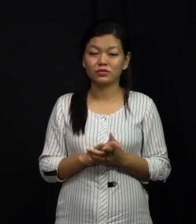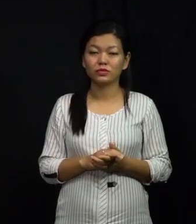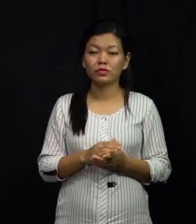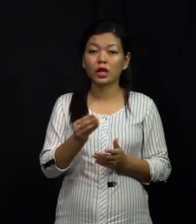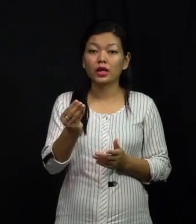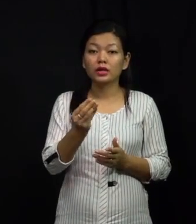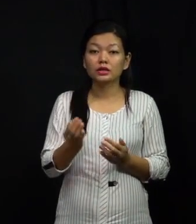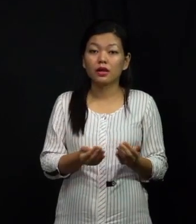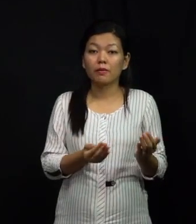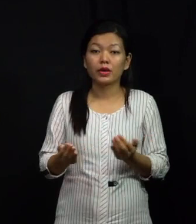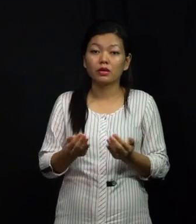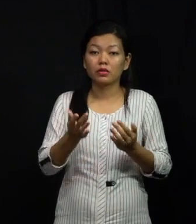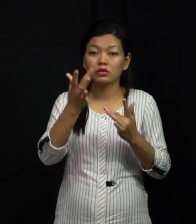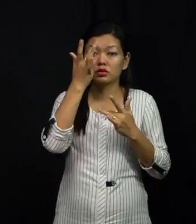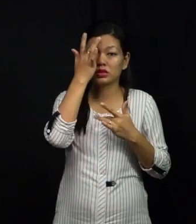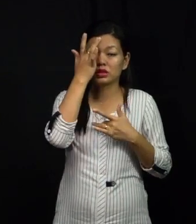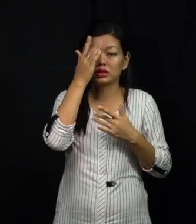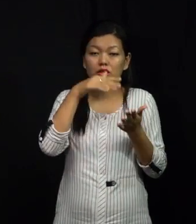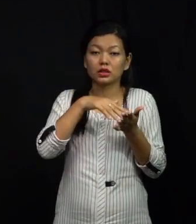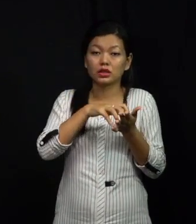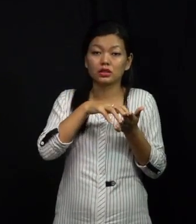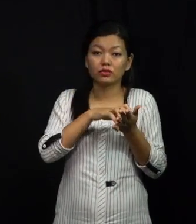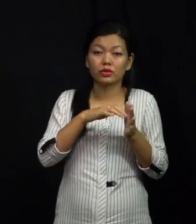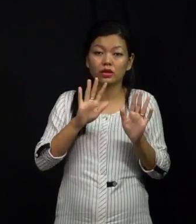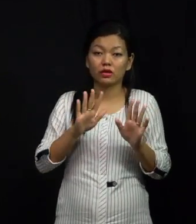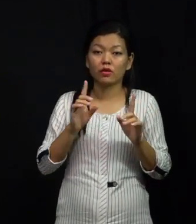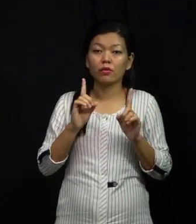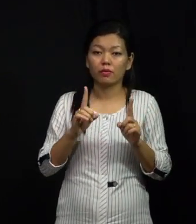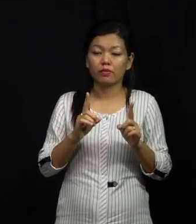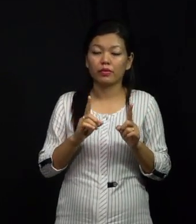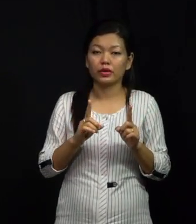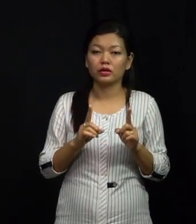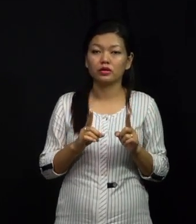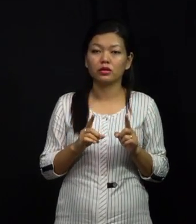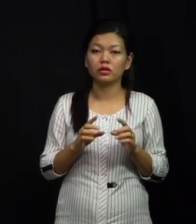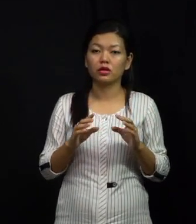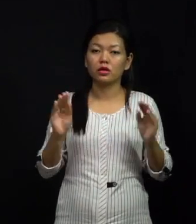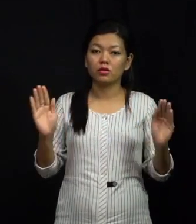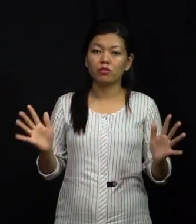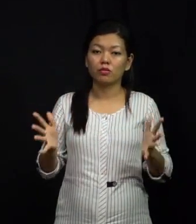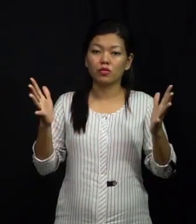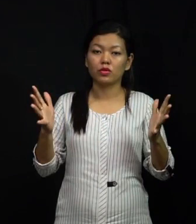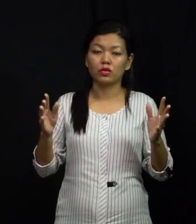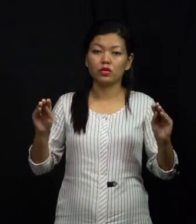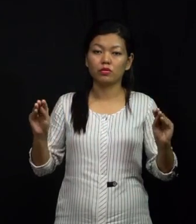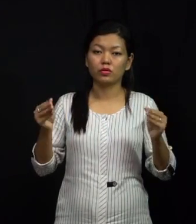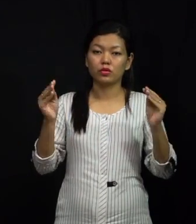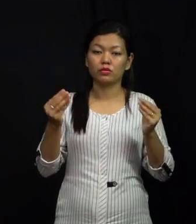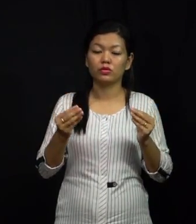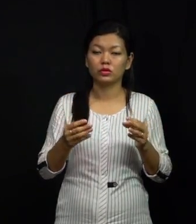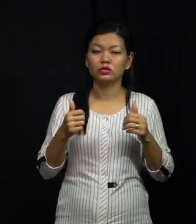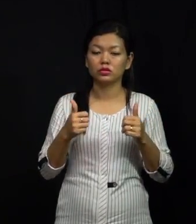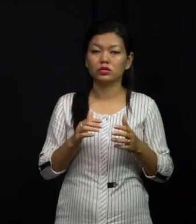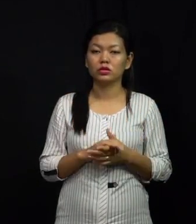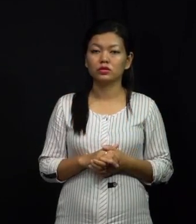but most of the babies, they grow in weight during this infancy stage. Okay, and then it is said